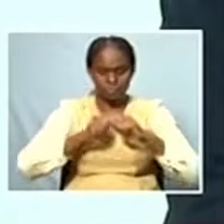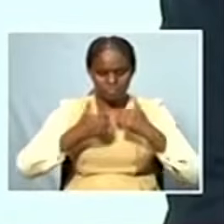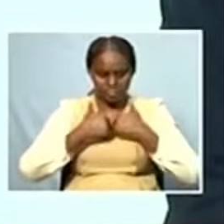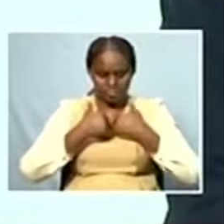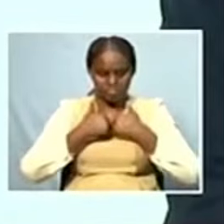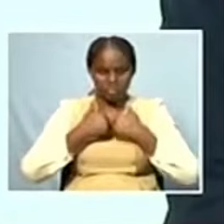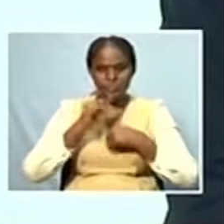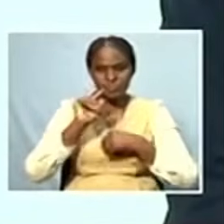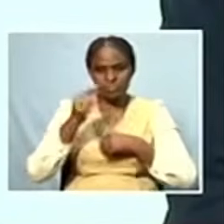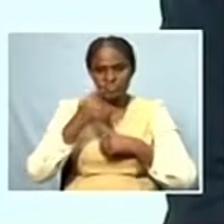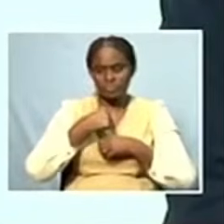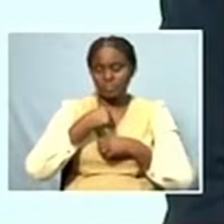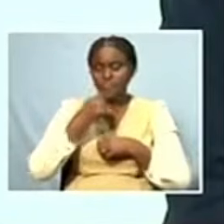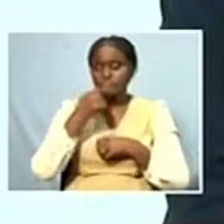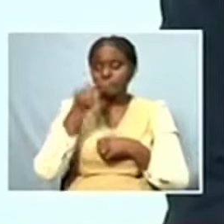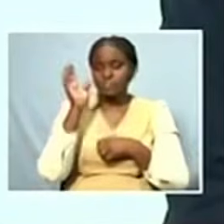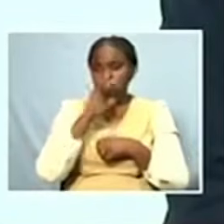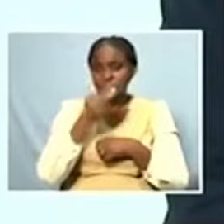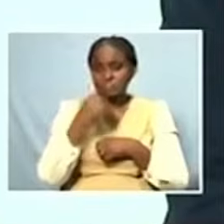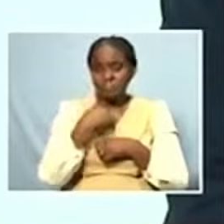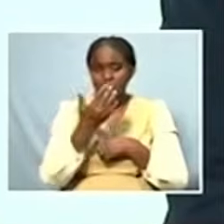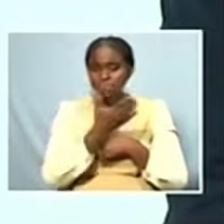first I must say that